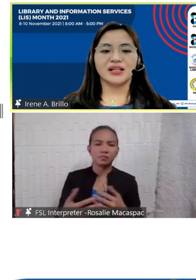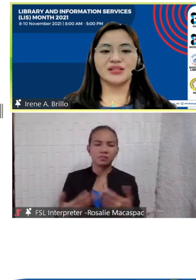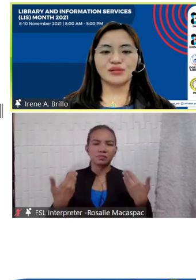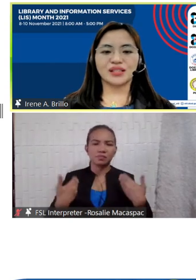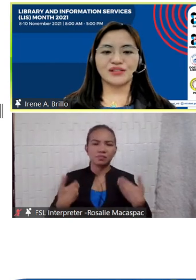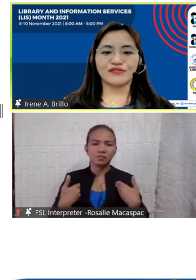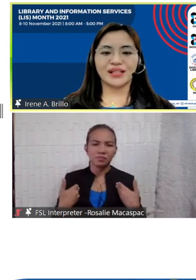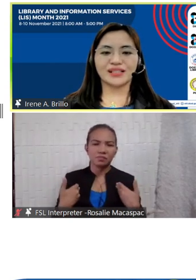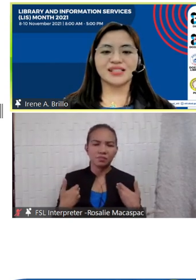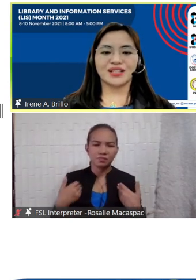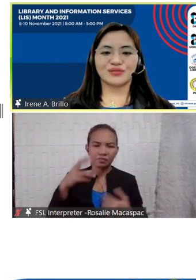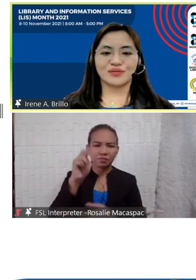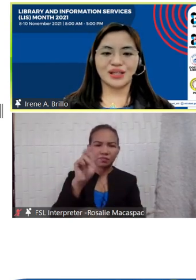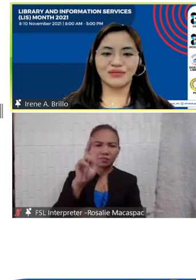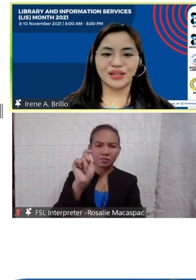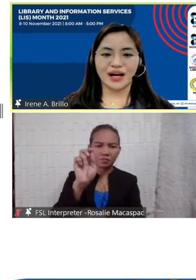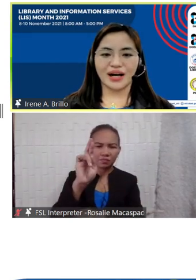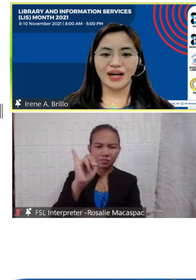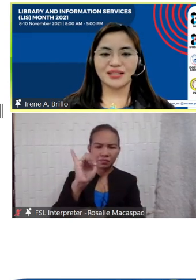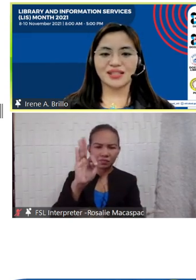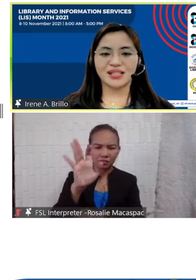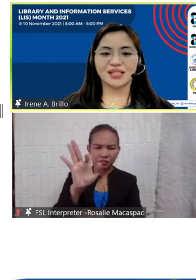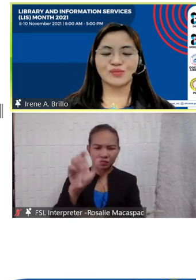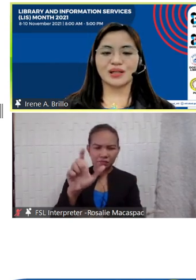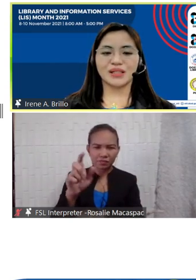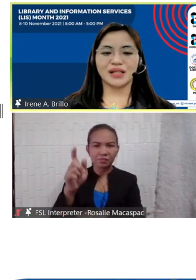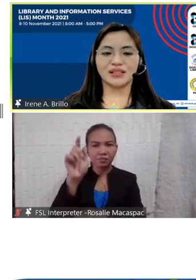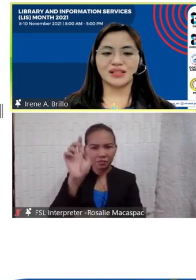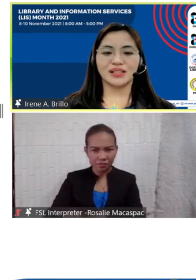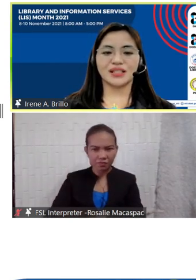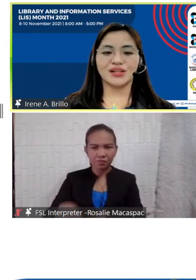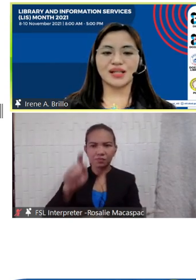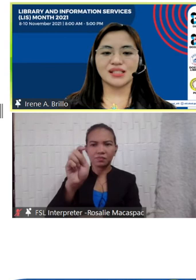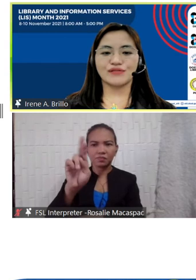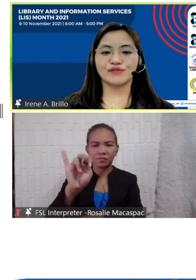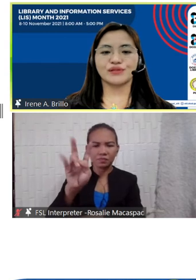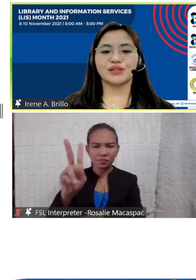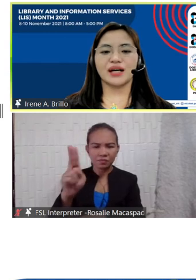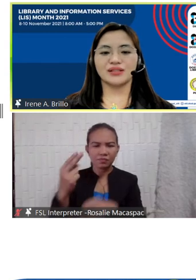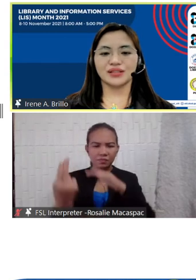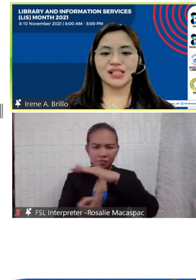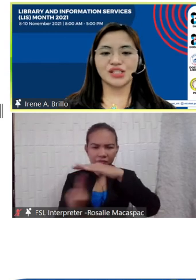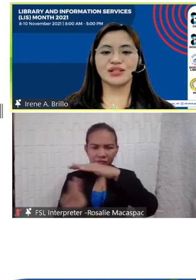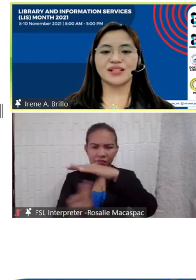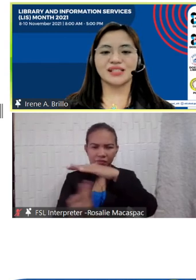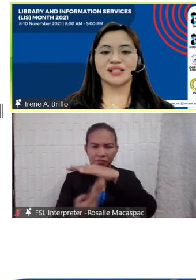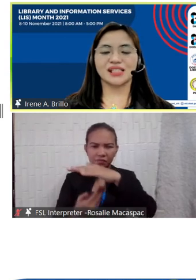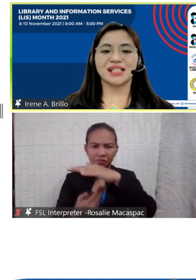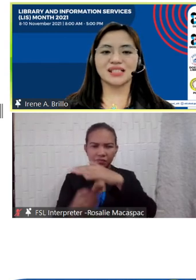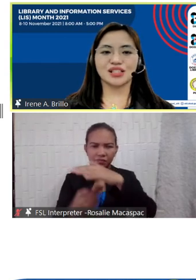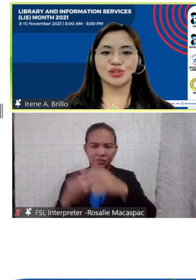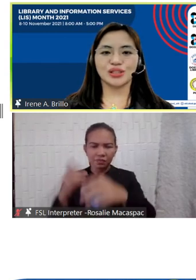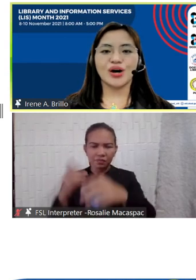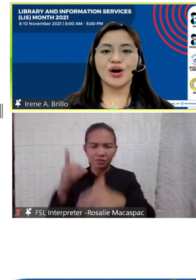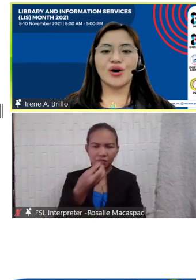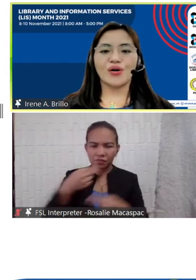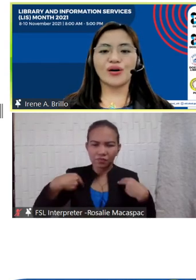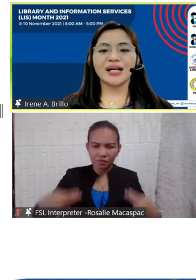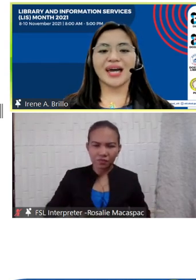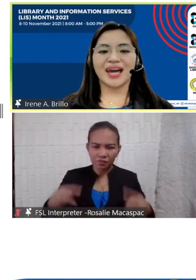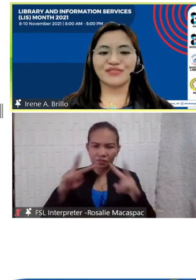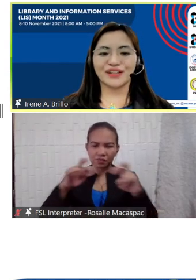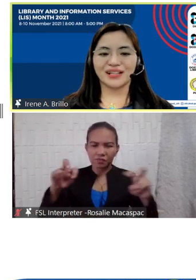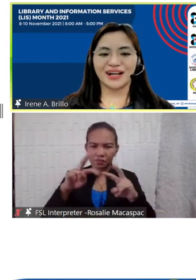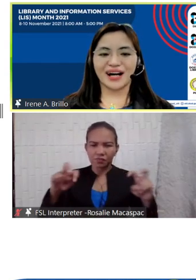ng Nutriflex Trivia. And this will be under the DOST Food and Nutrition Research Institute